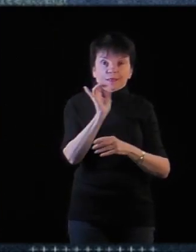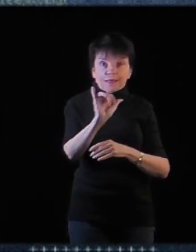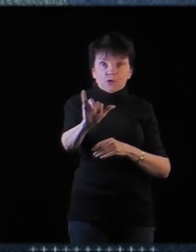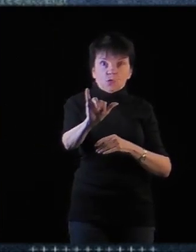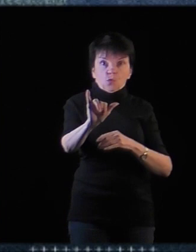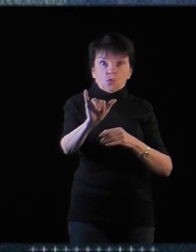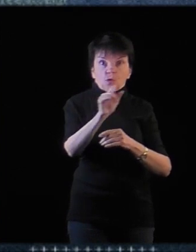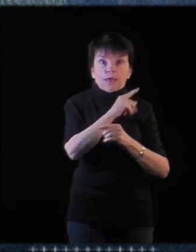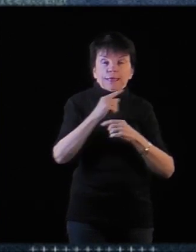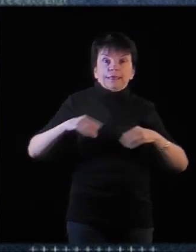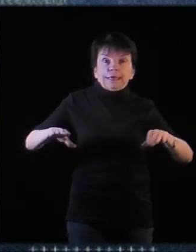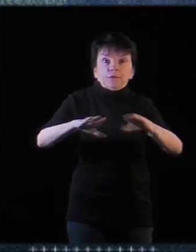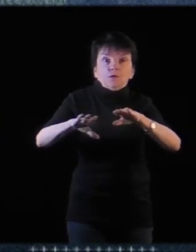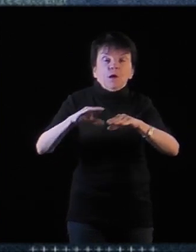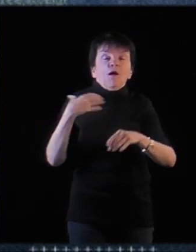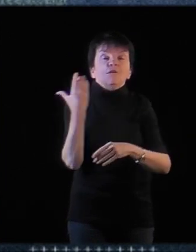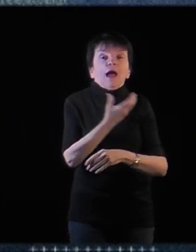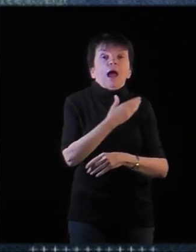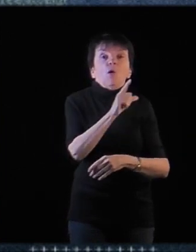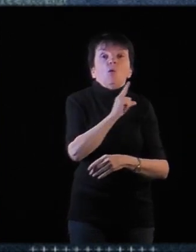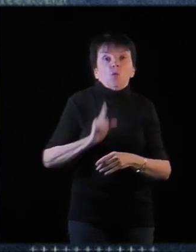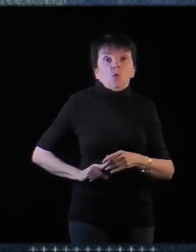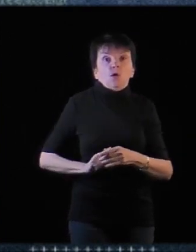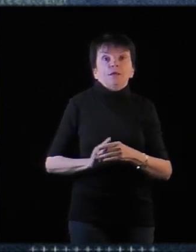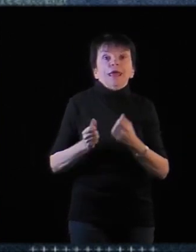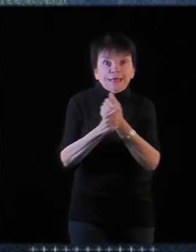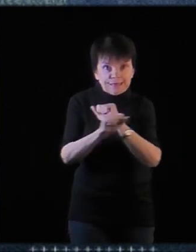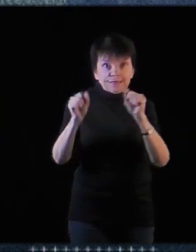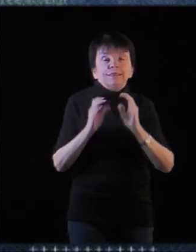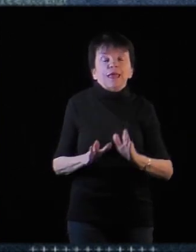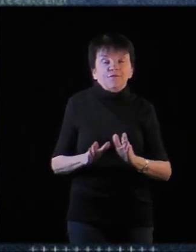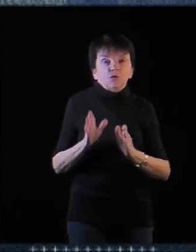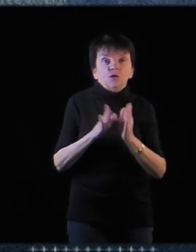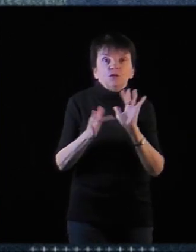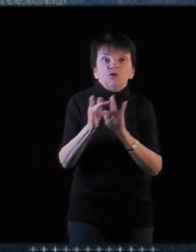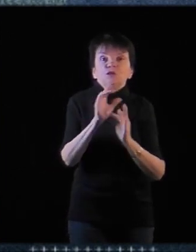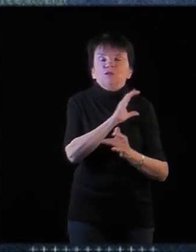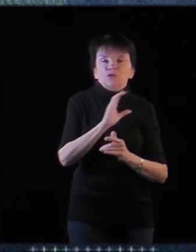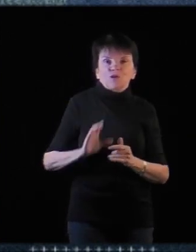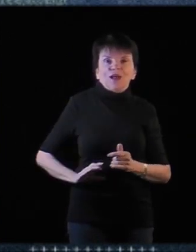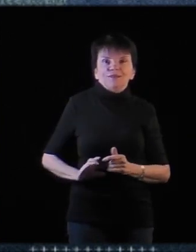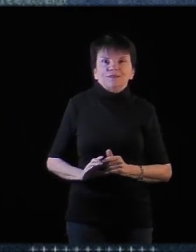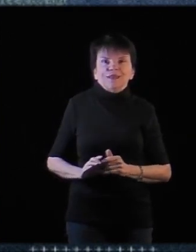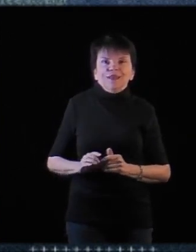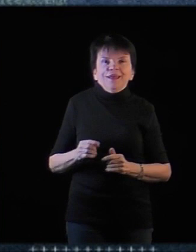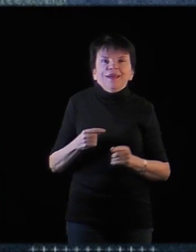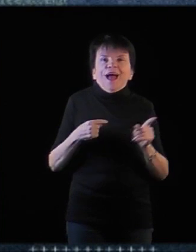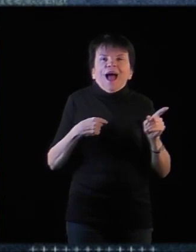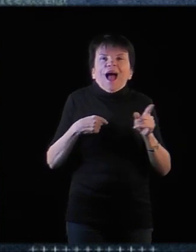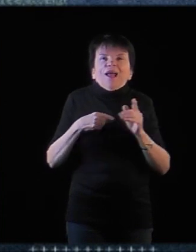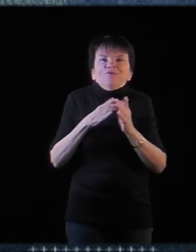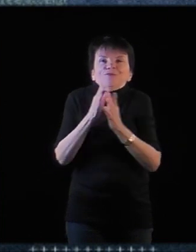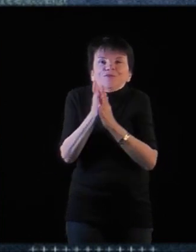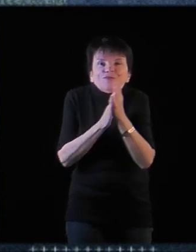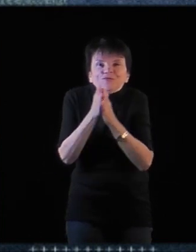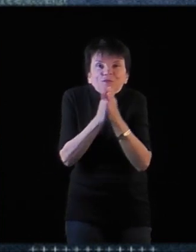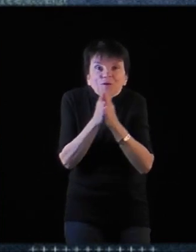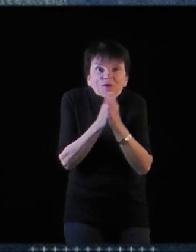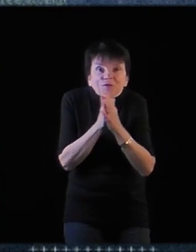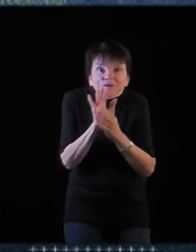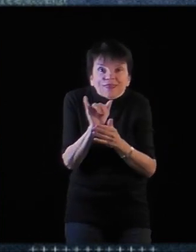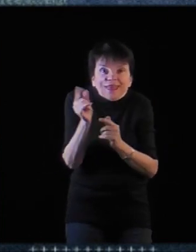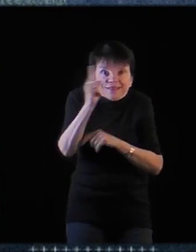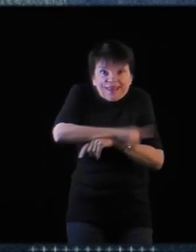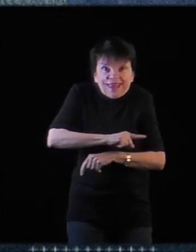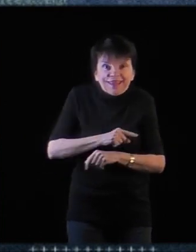kingdom of our Lord and Savior, Jesus Christ." I look forward to that day that the